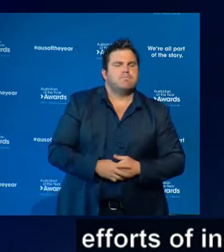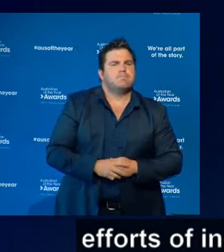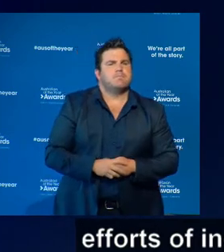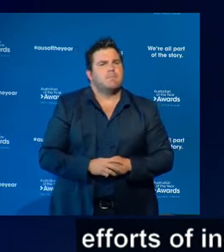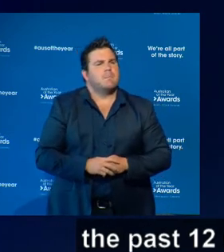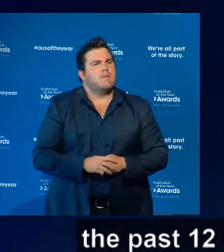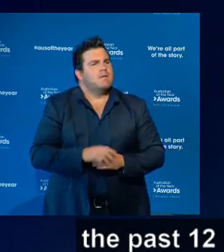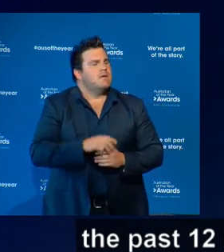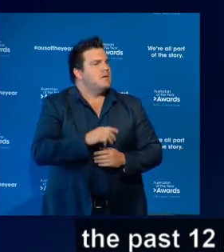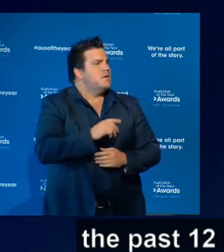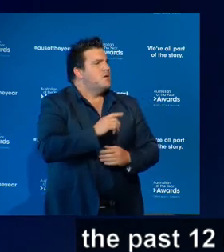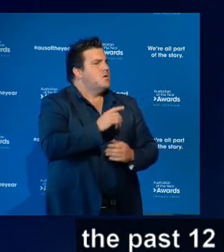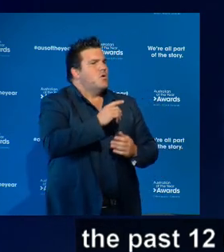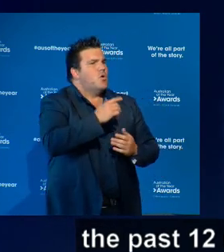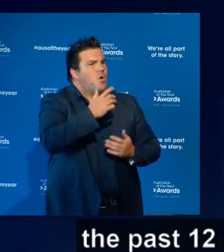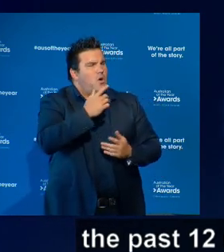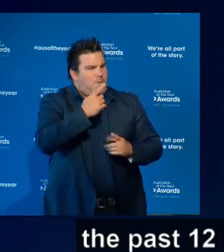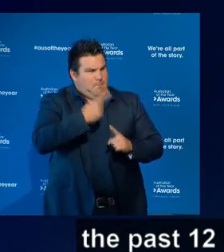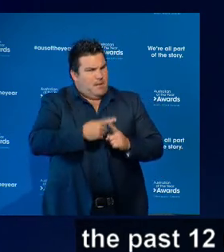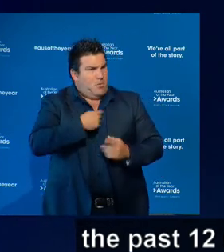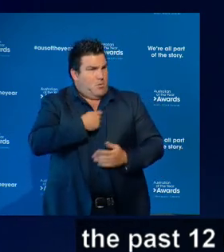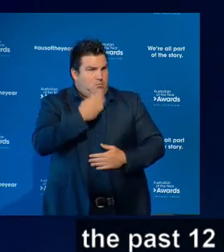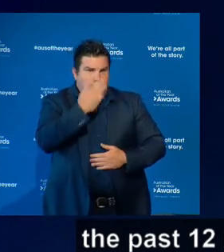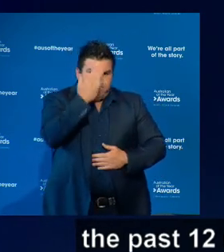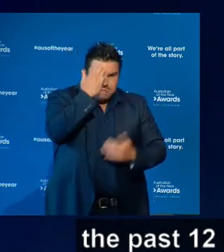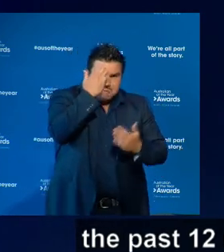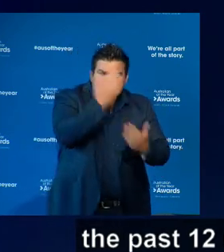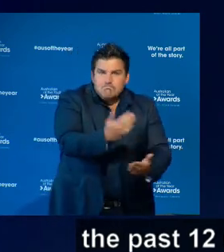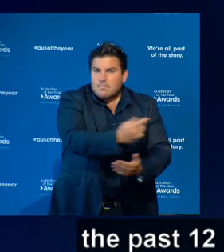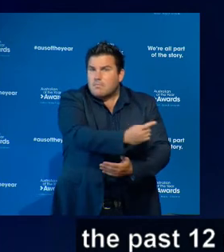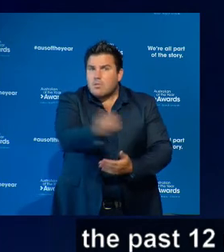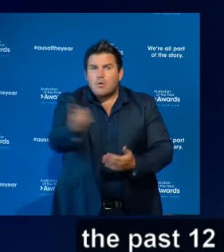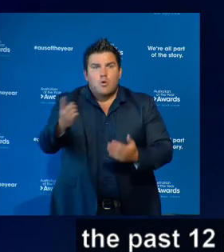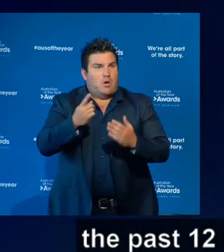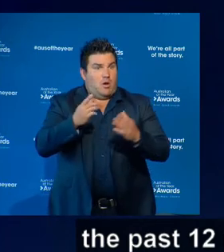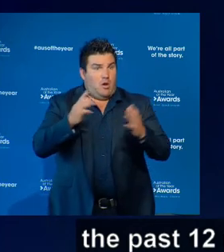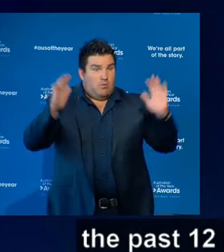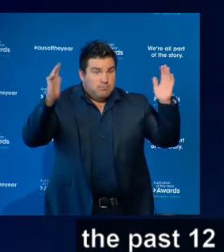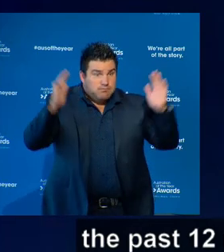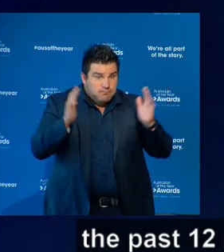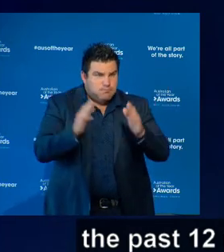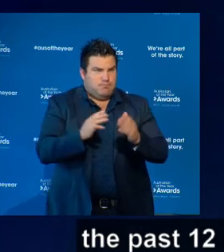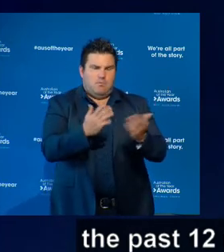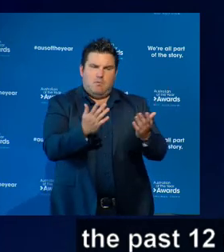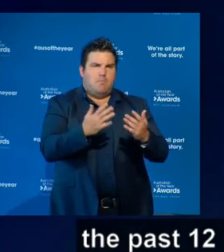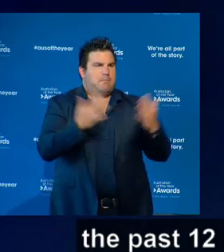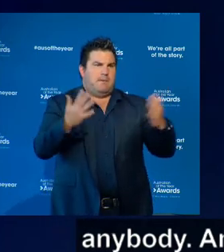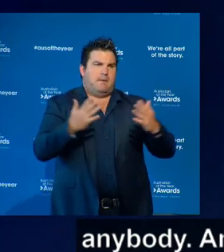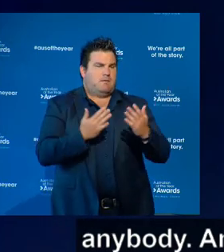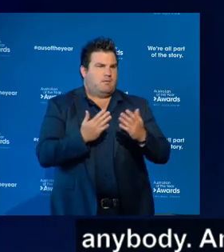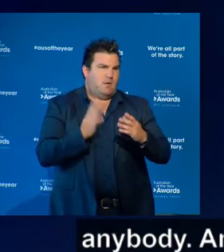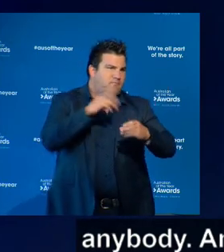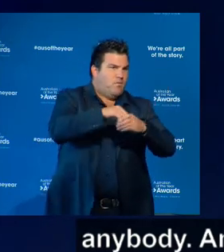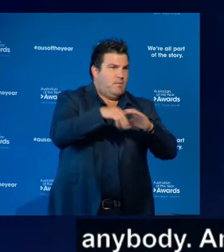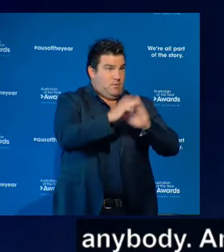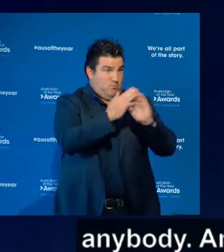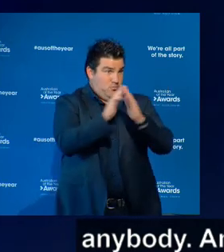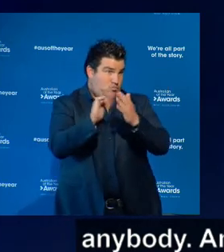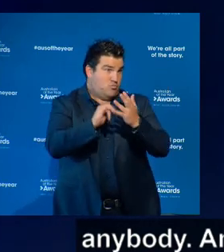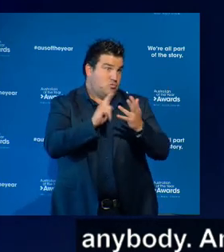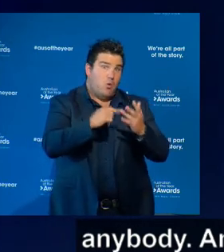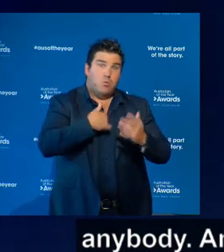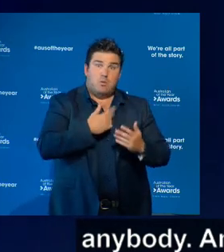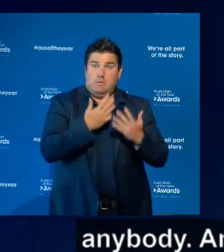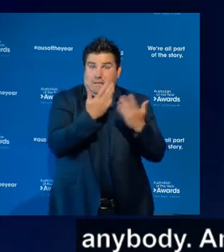so to recognise all nominees and our finalists for their services. We must show our